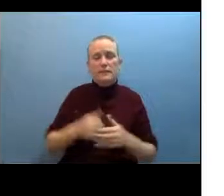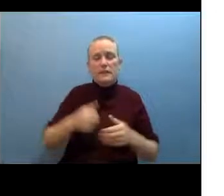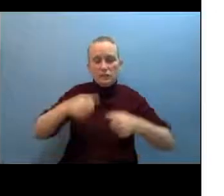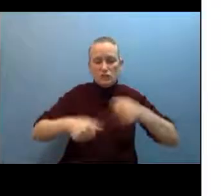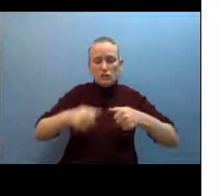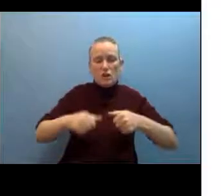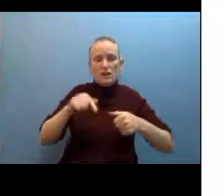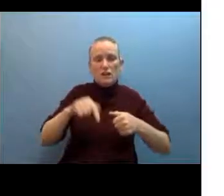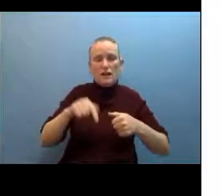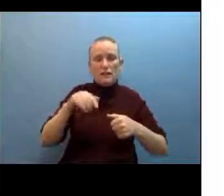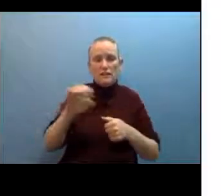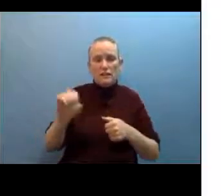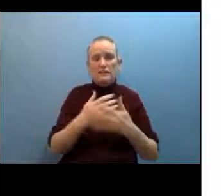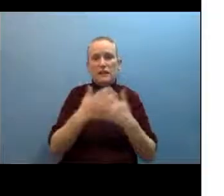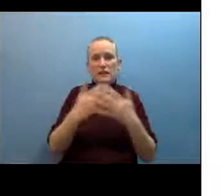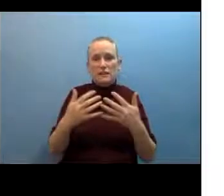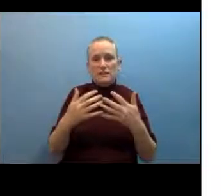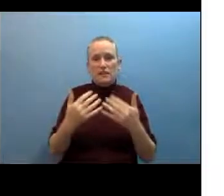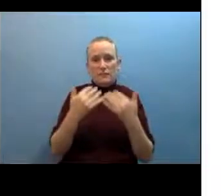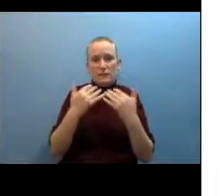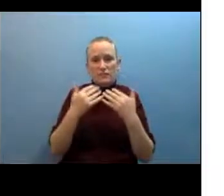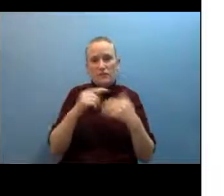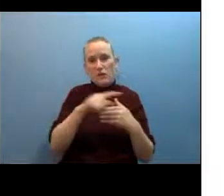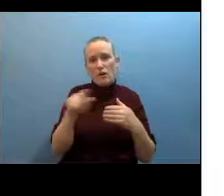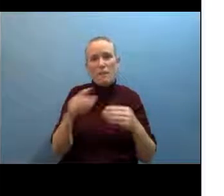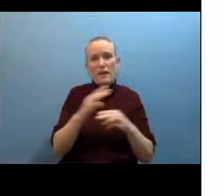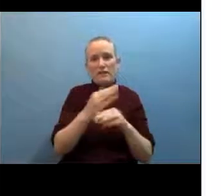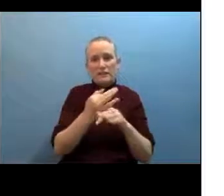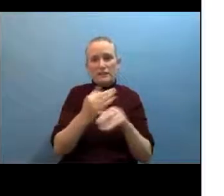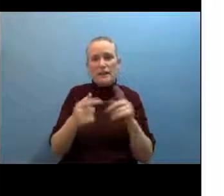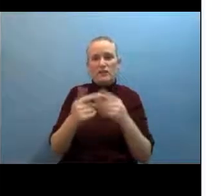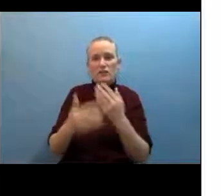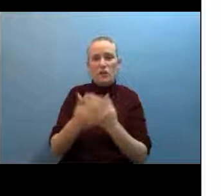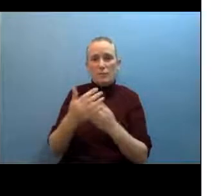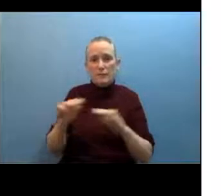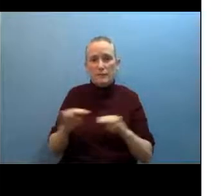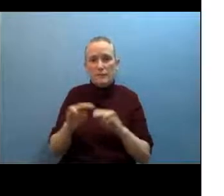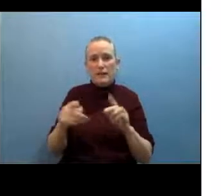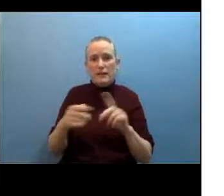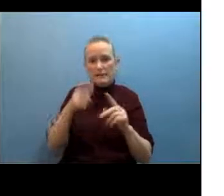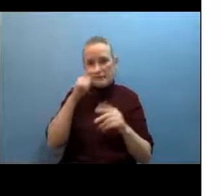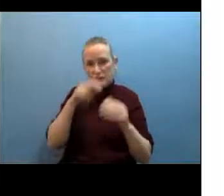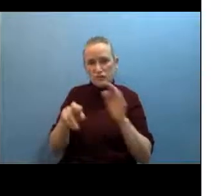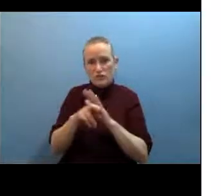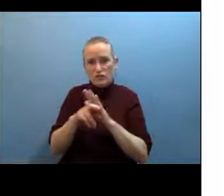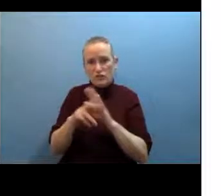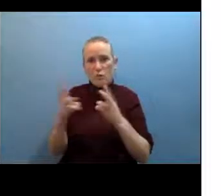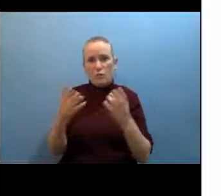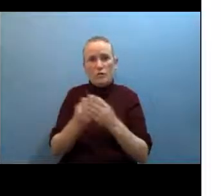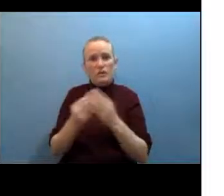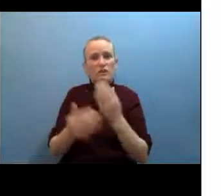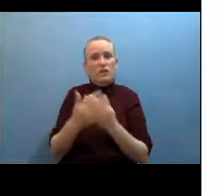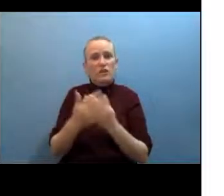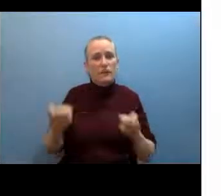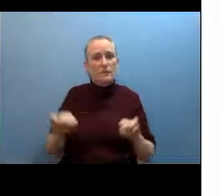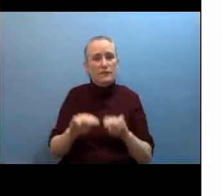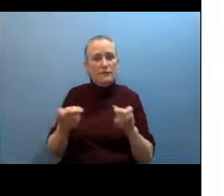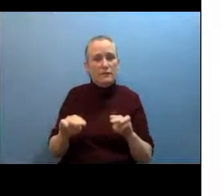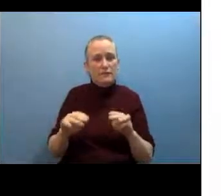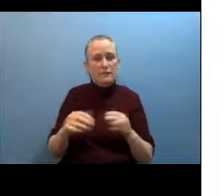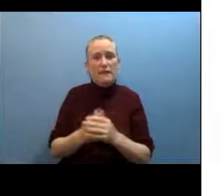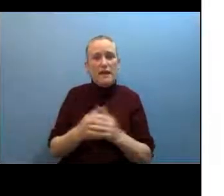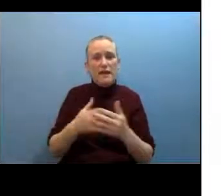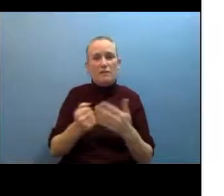different information for parents and for young people and for teachers and those working with young people. There's a range of